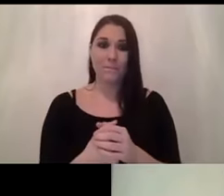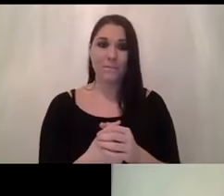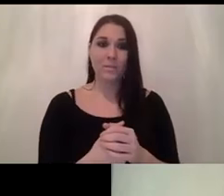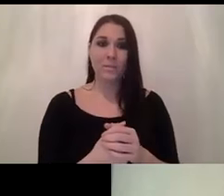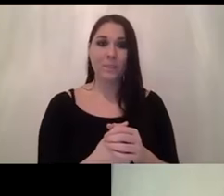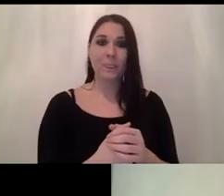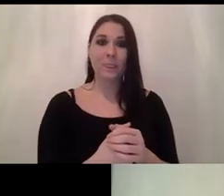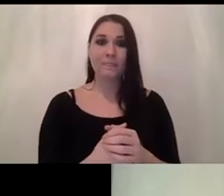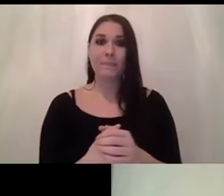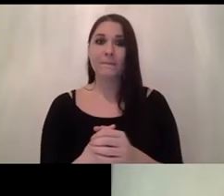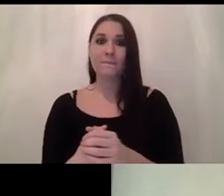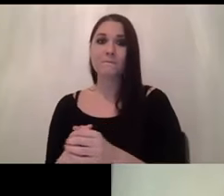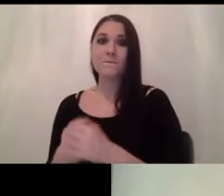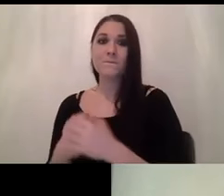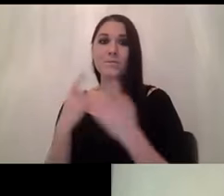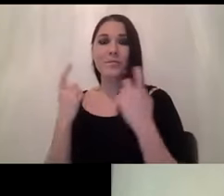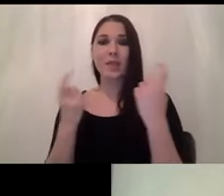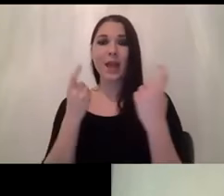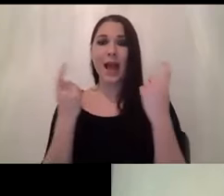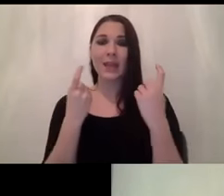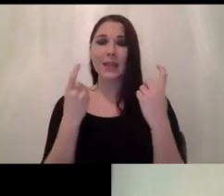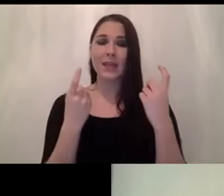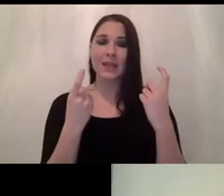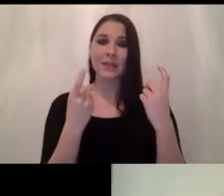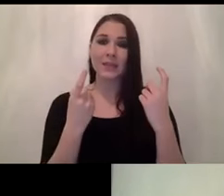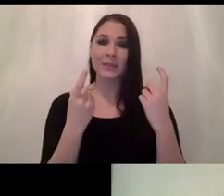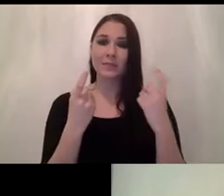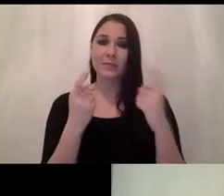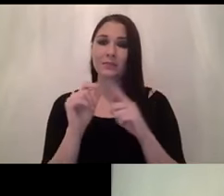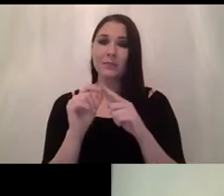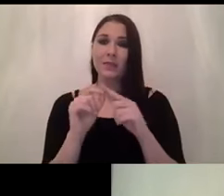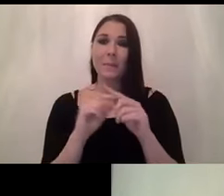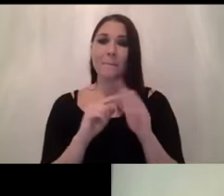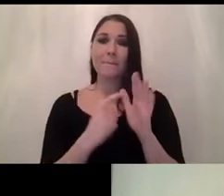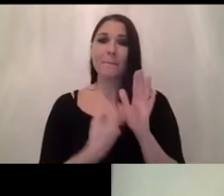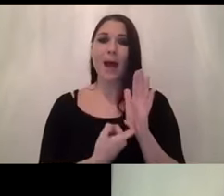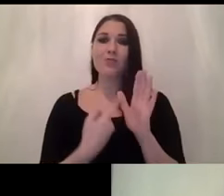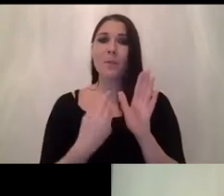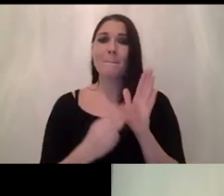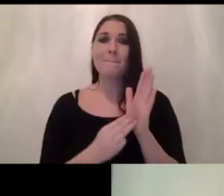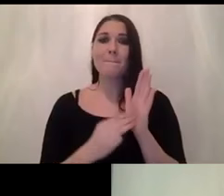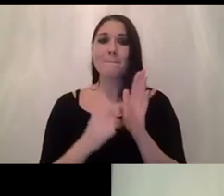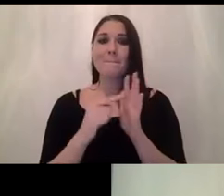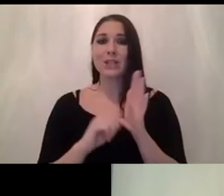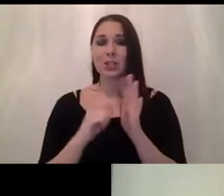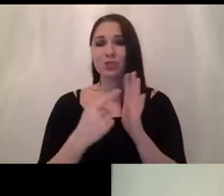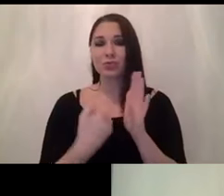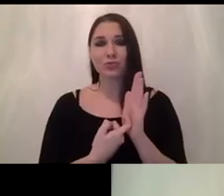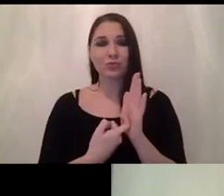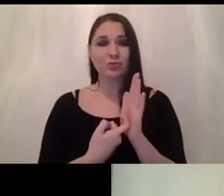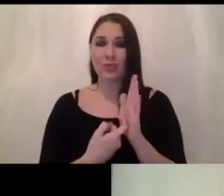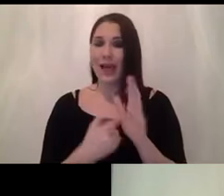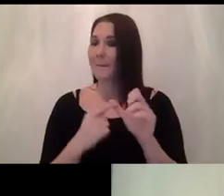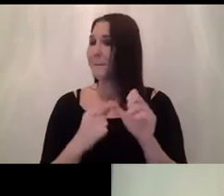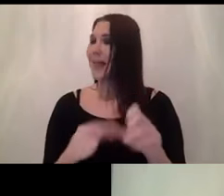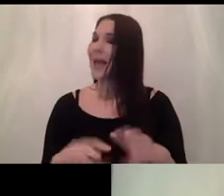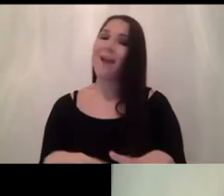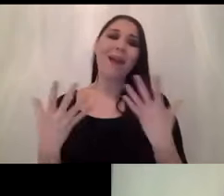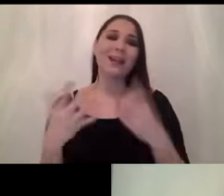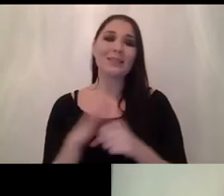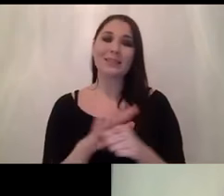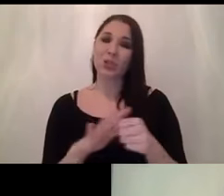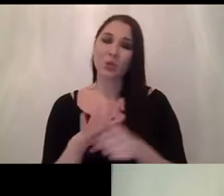the tuning of parameters actually apply for, I would say, for any situation. Definitely. I